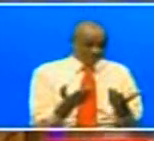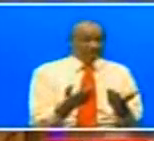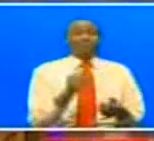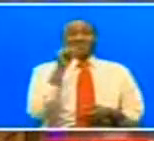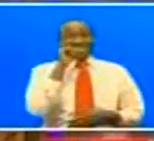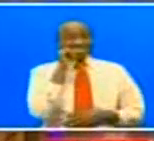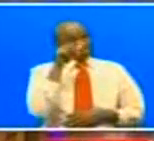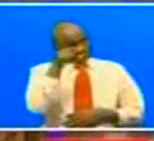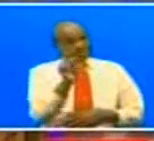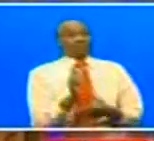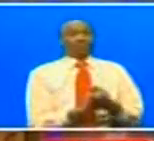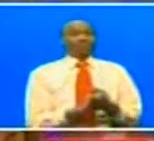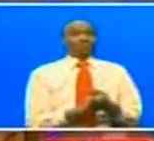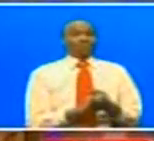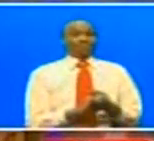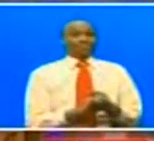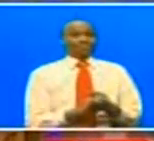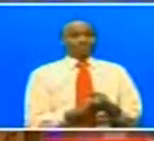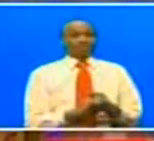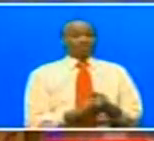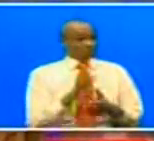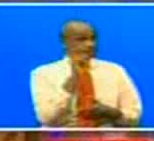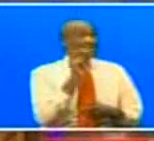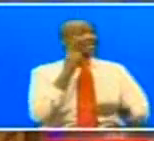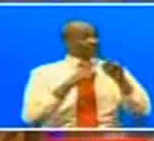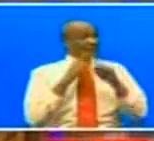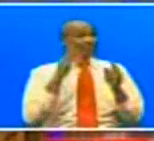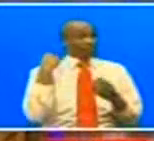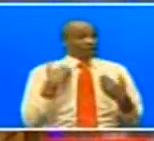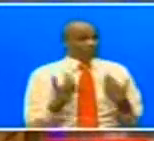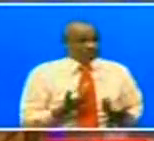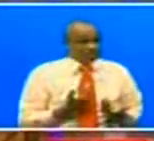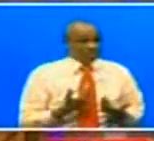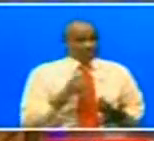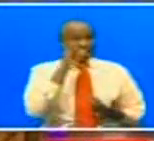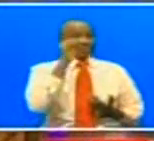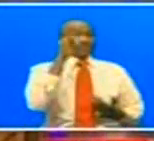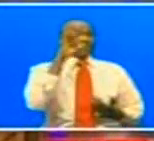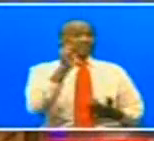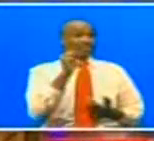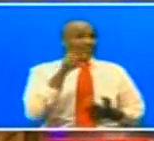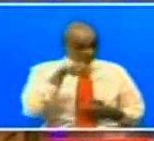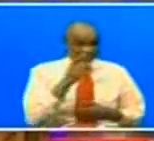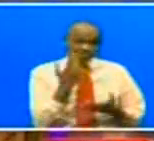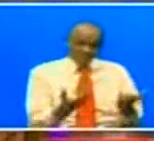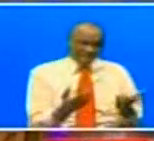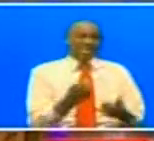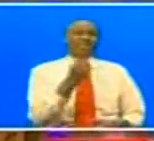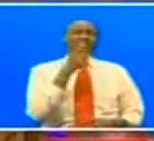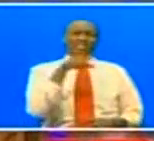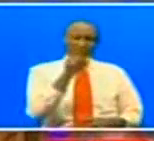British, born and bred. Look at the experiences we've had recently with ISIL. Mm-hmm. The British government assesses that about